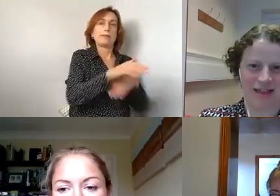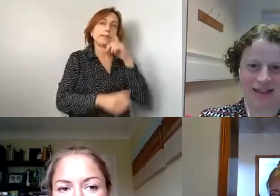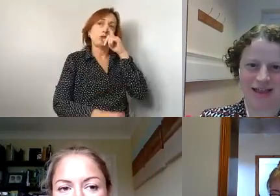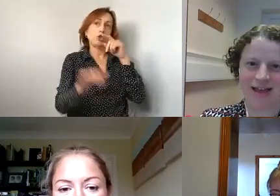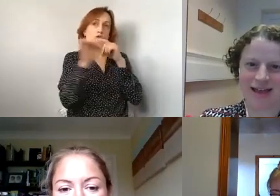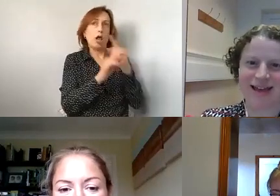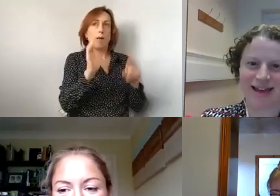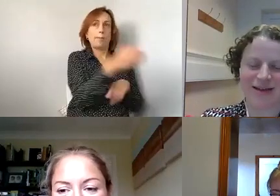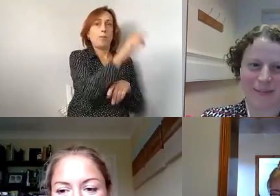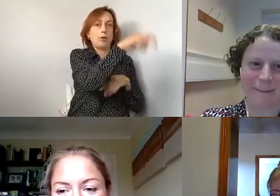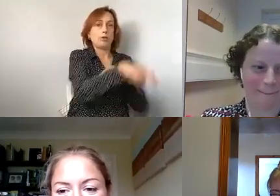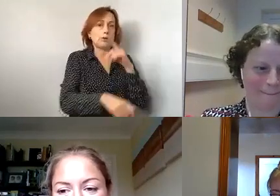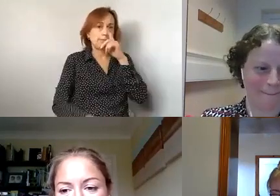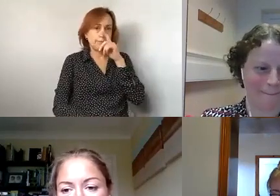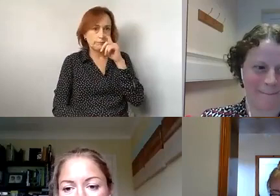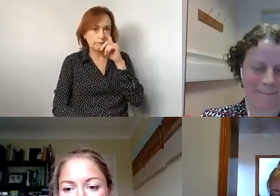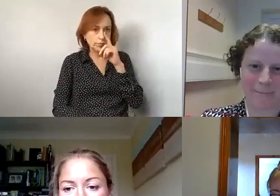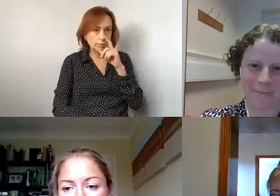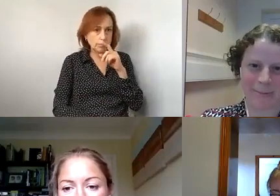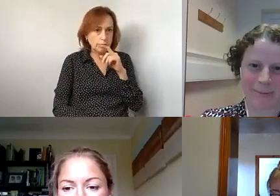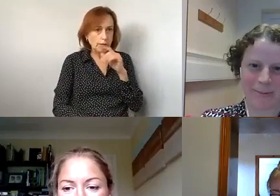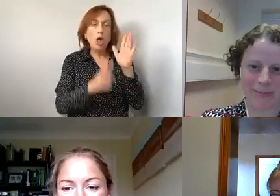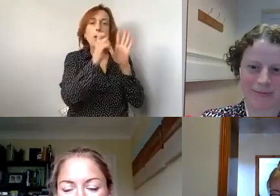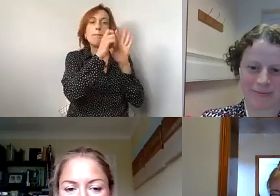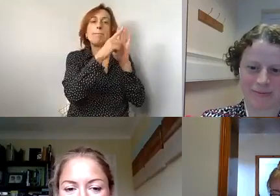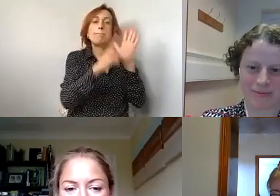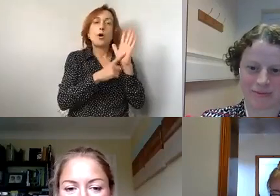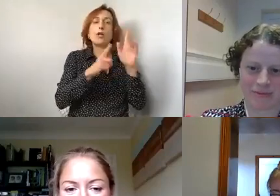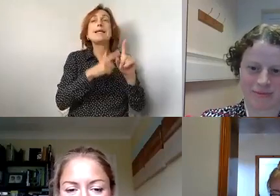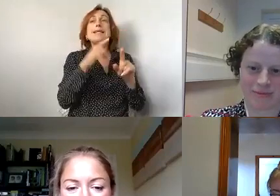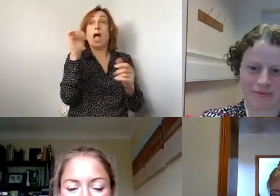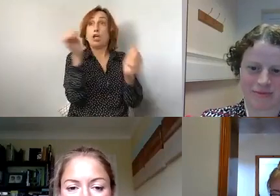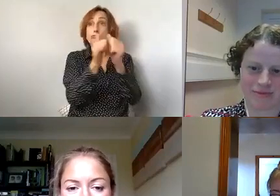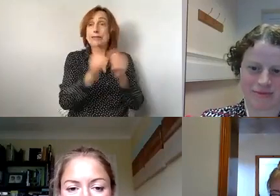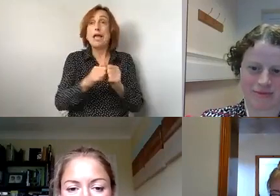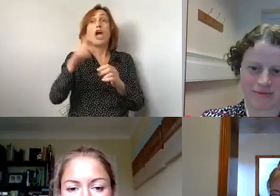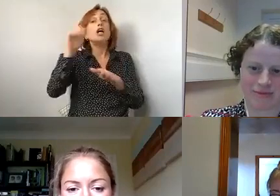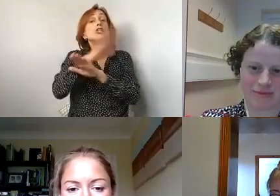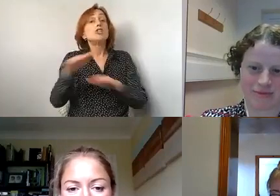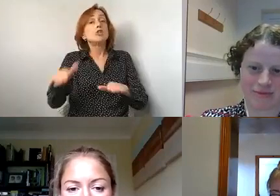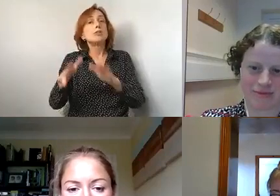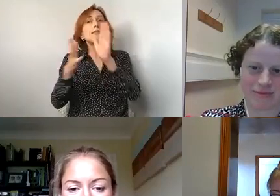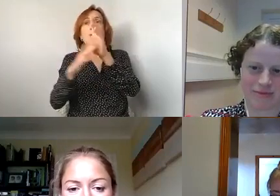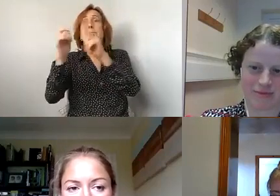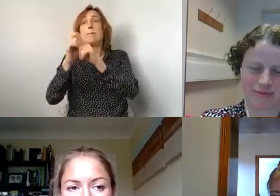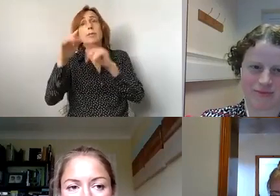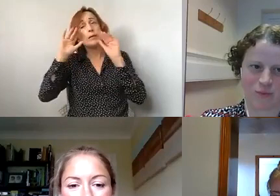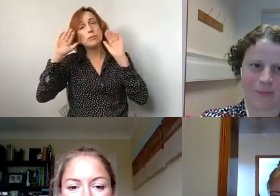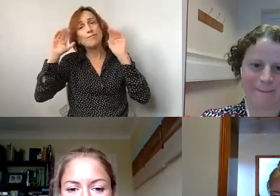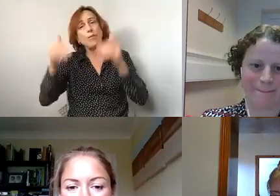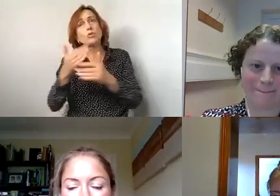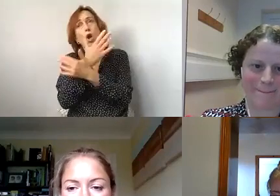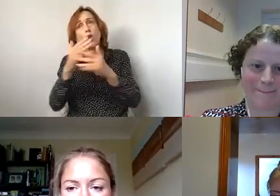Okay. I would agree. I think that, you know, the children's commissioner has done a lot of work on this, but special educational needs is such